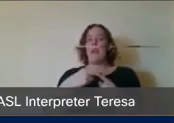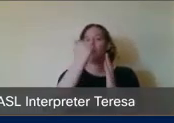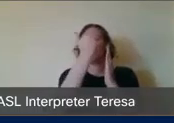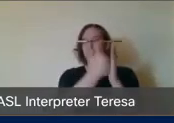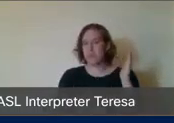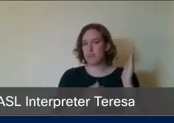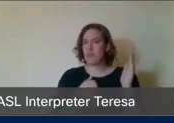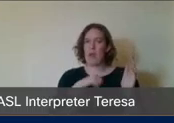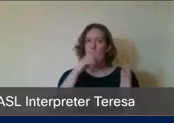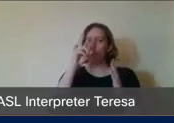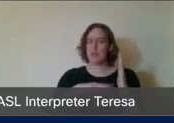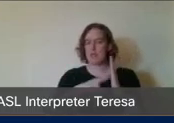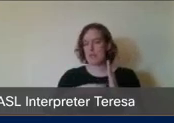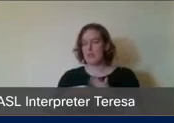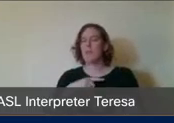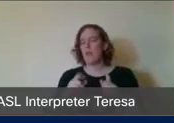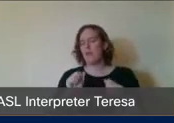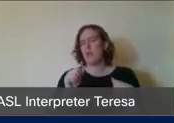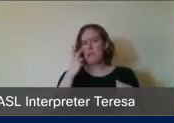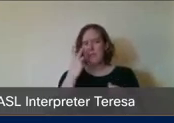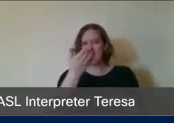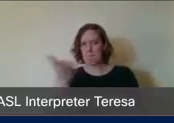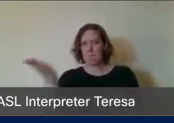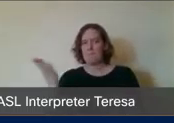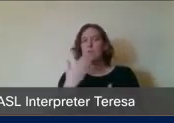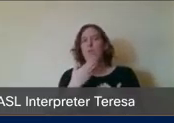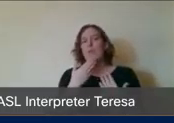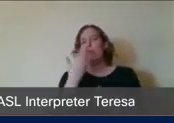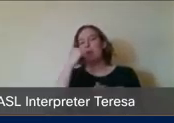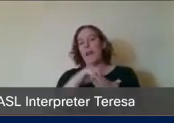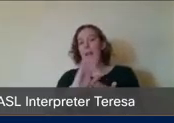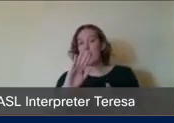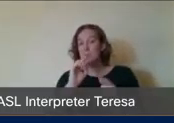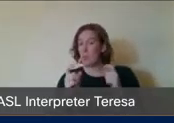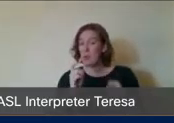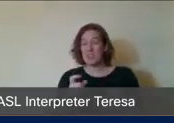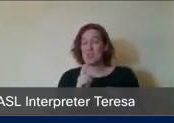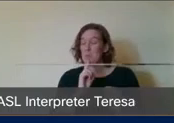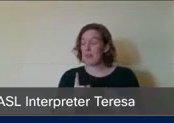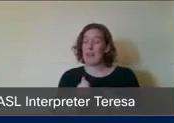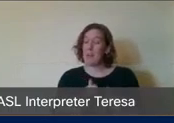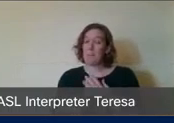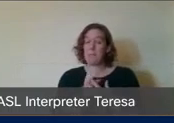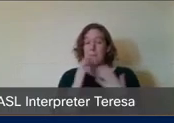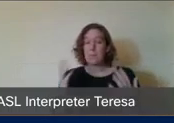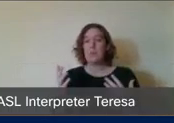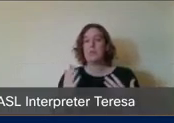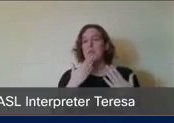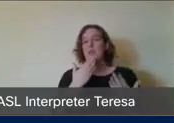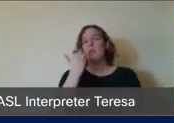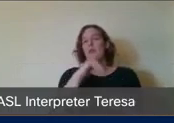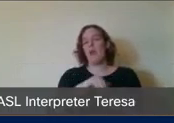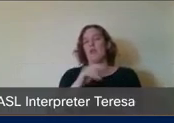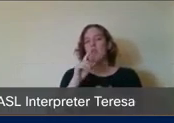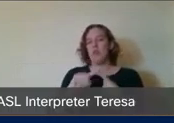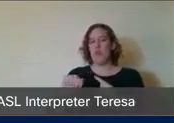you, but thank you again. Your donations go very far, and a special thank you again to Andre.